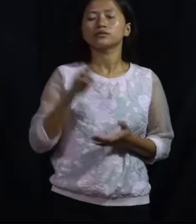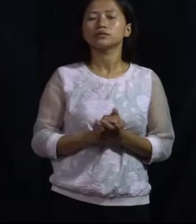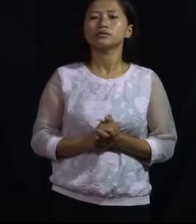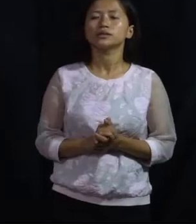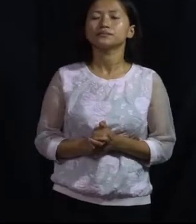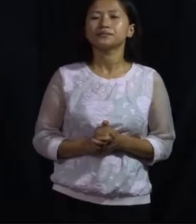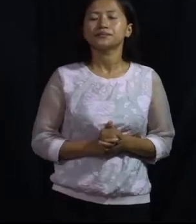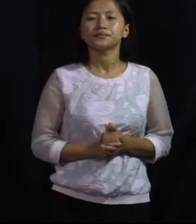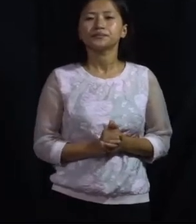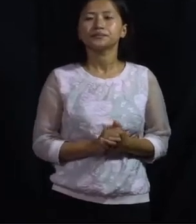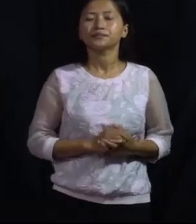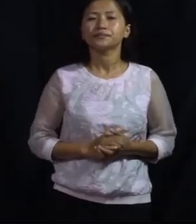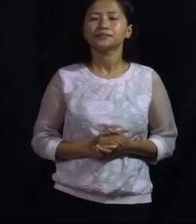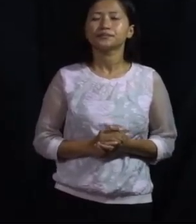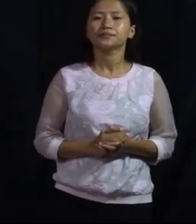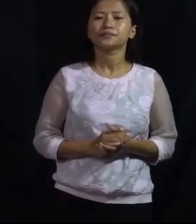13,200.